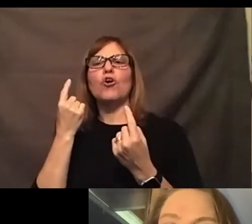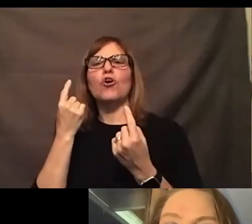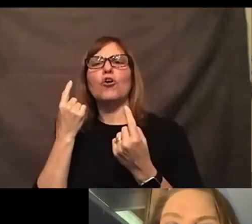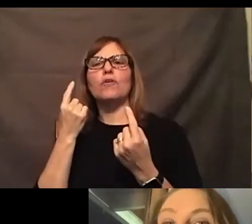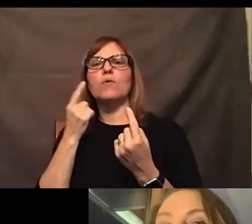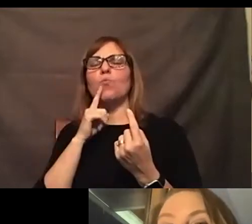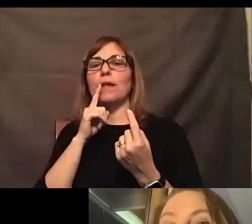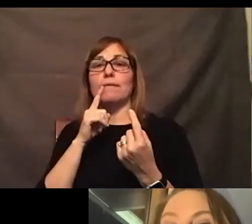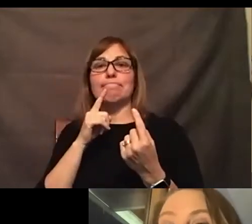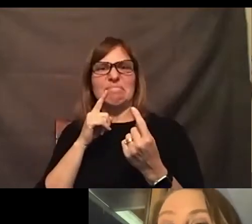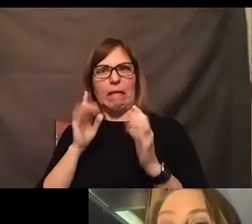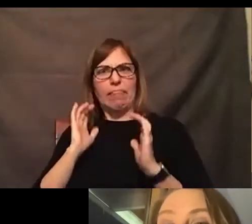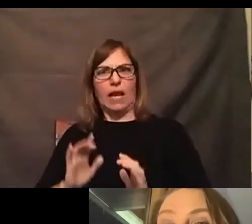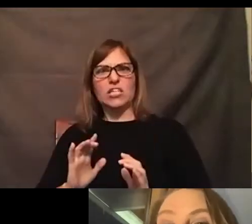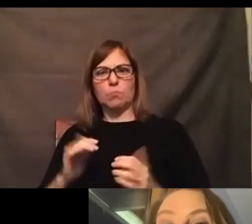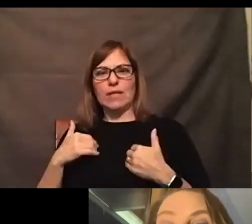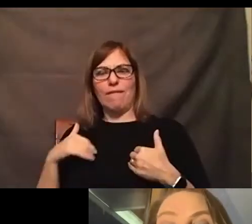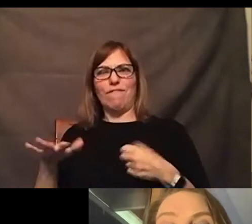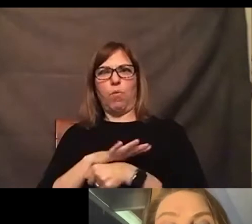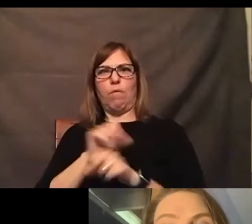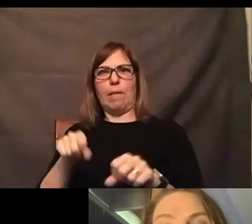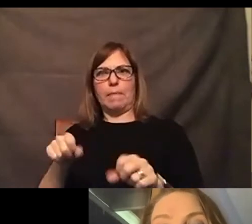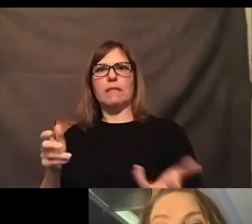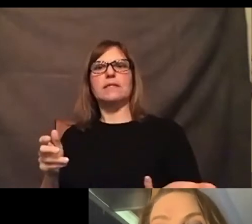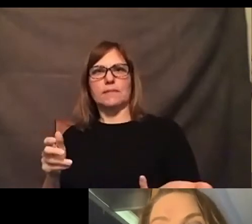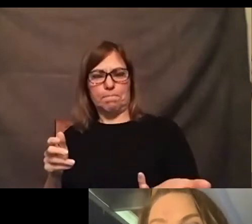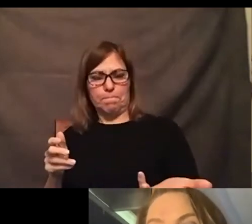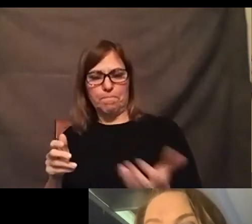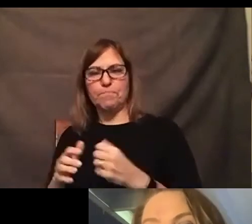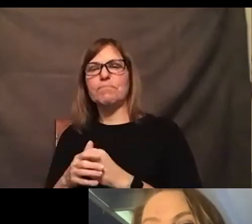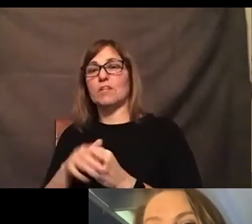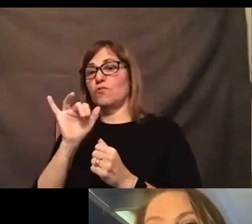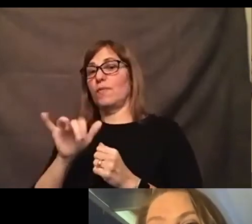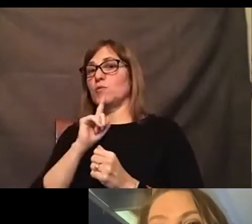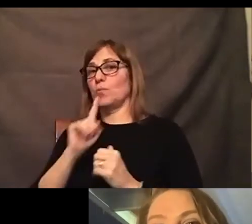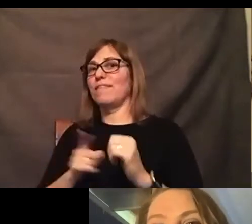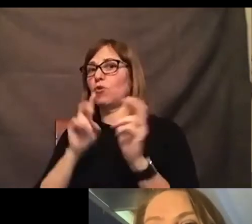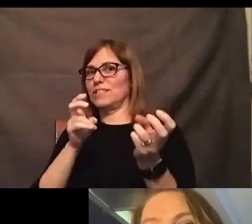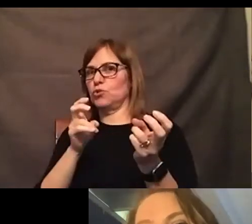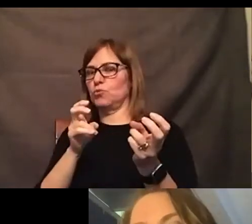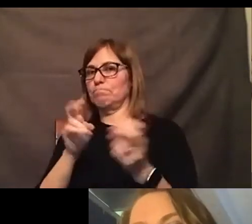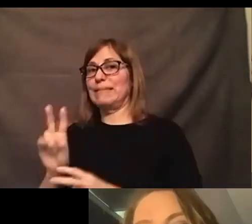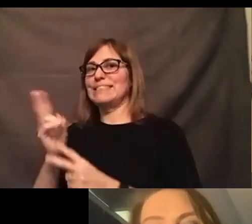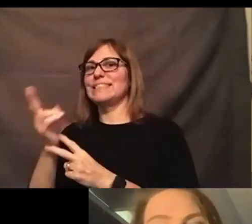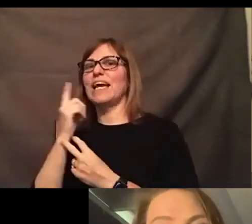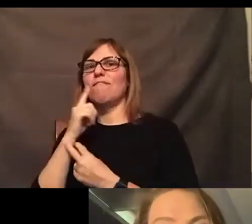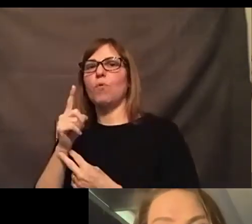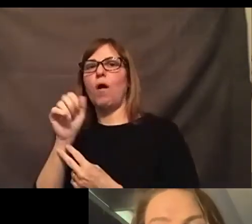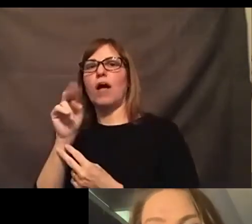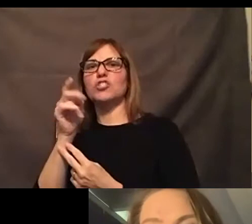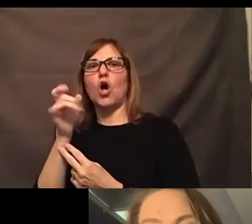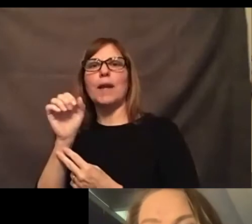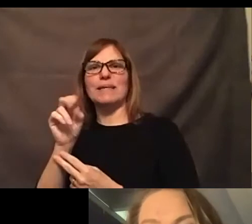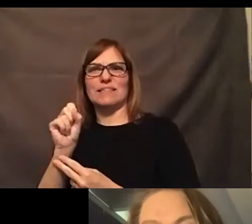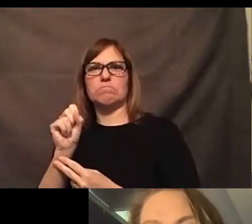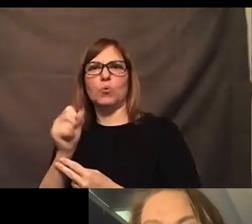customers to have all of their capabilities. So that's the first issue. The second issue with autonomous vehicles, that's